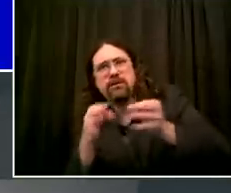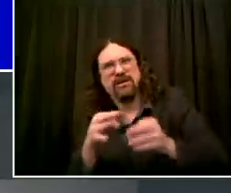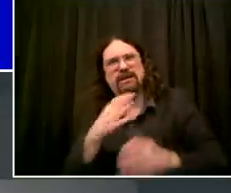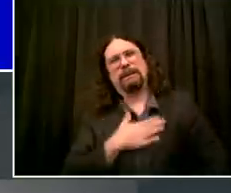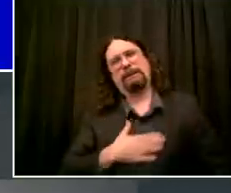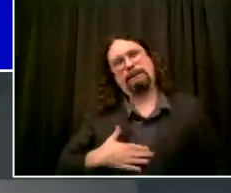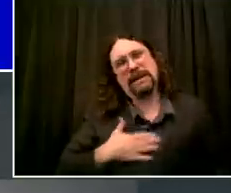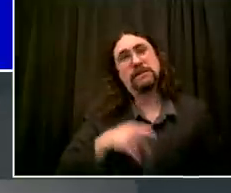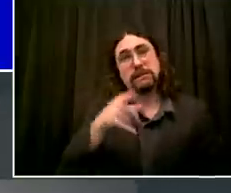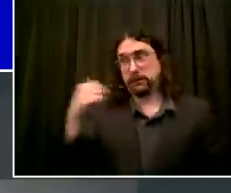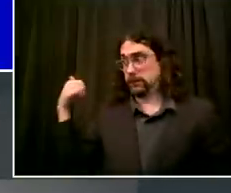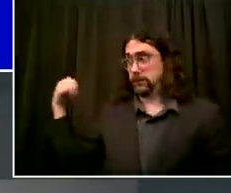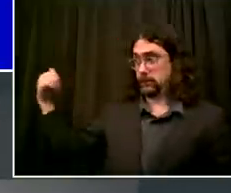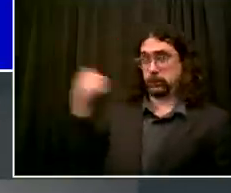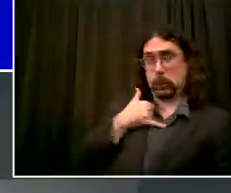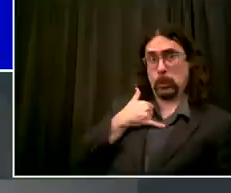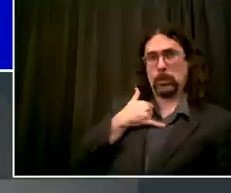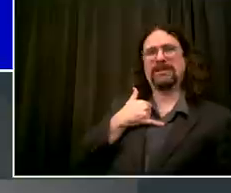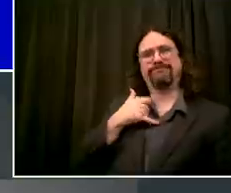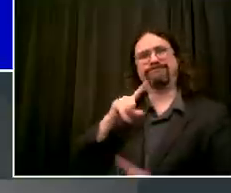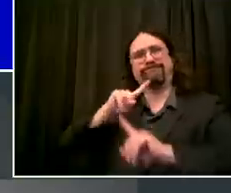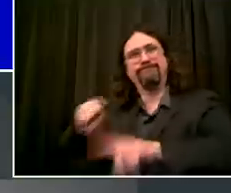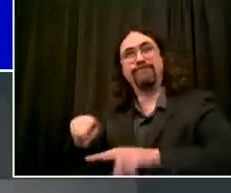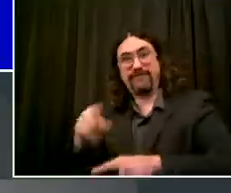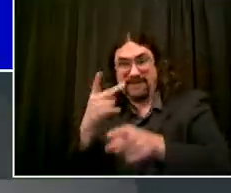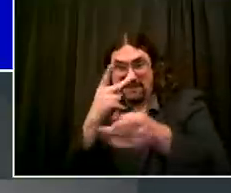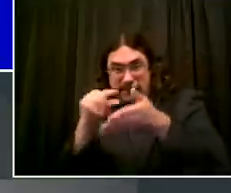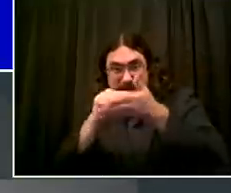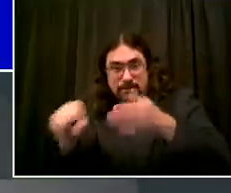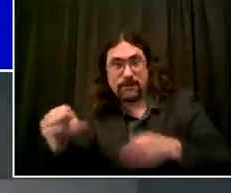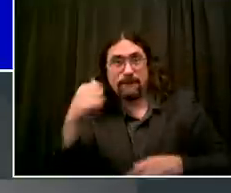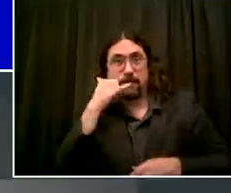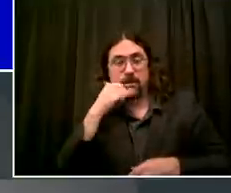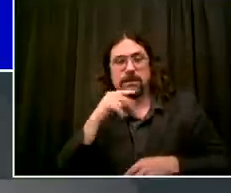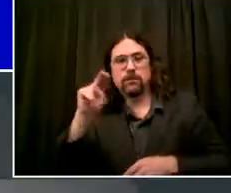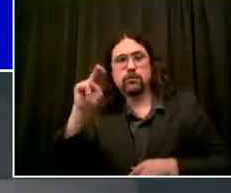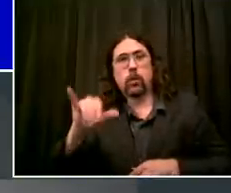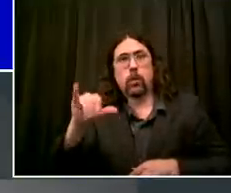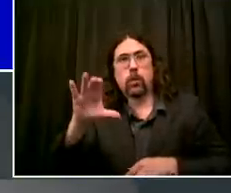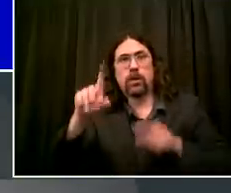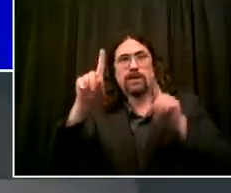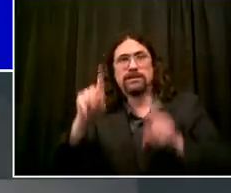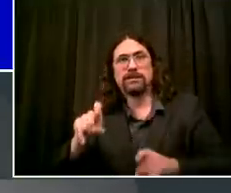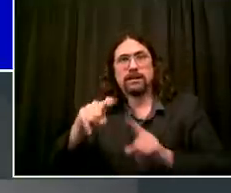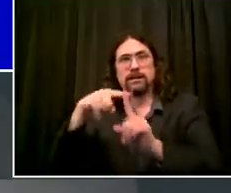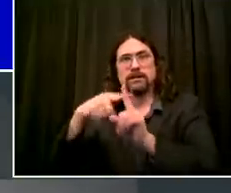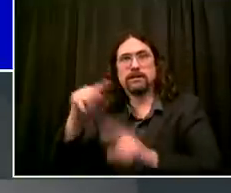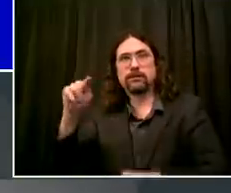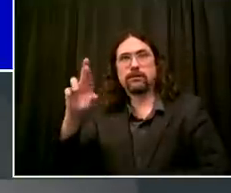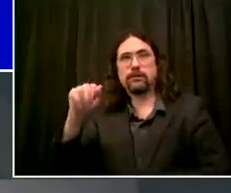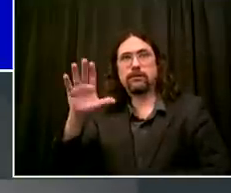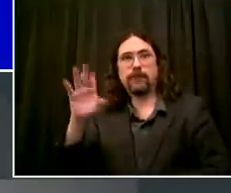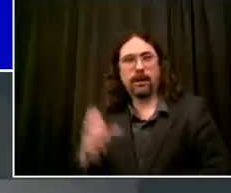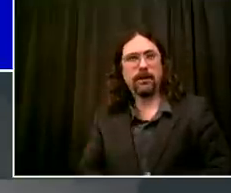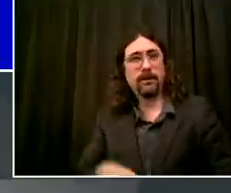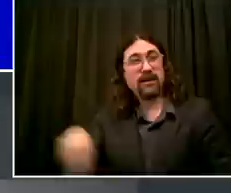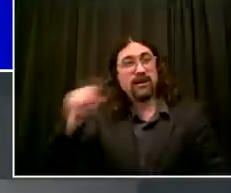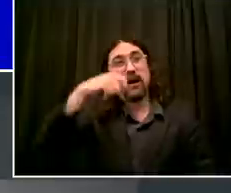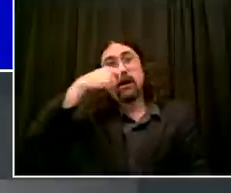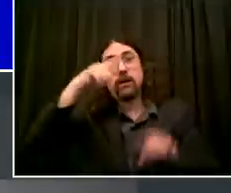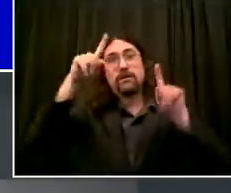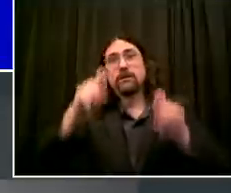that we then follow through. We do that right. I'll make this point simple. You do that right, we do that right. We